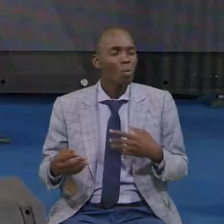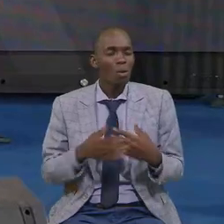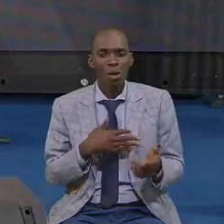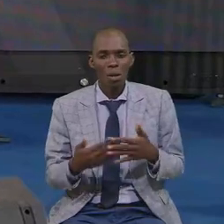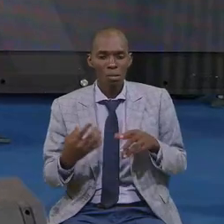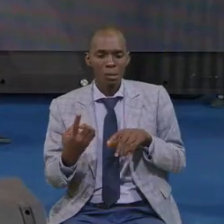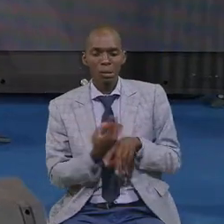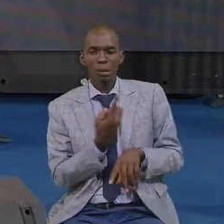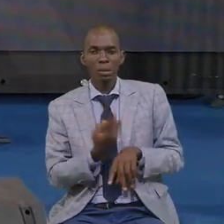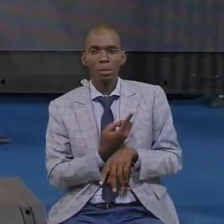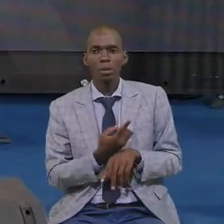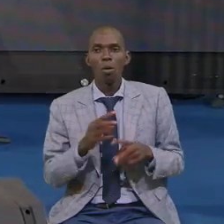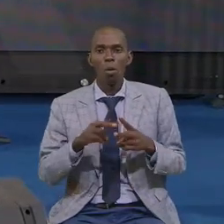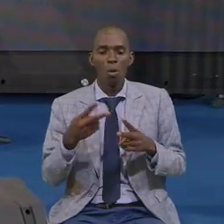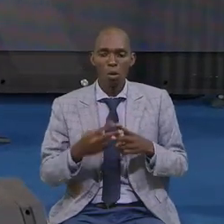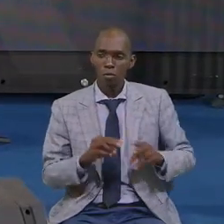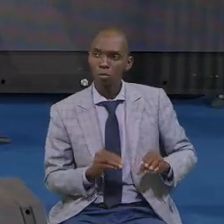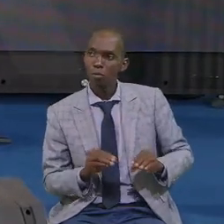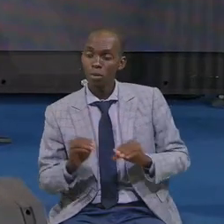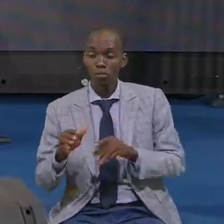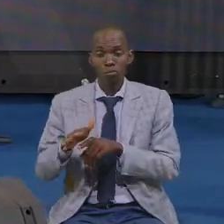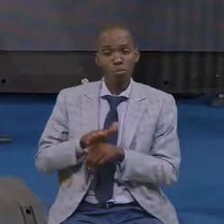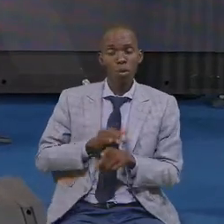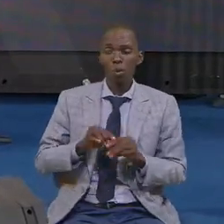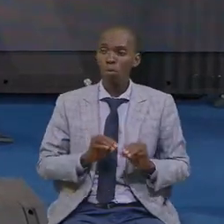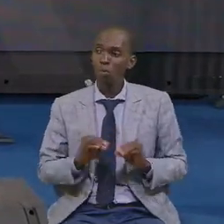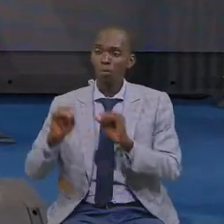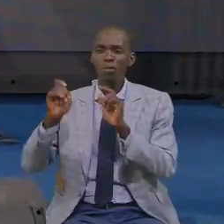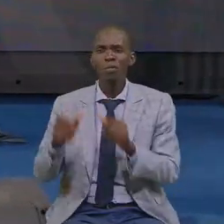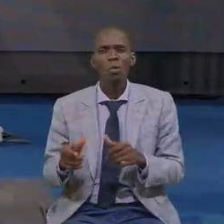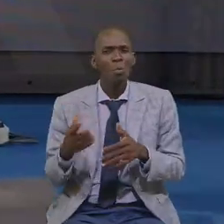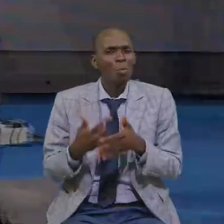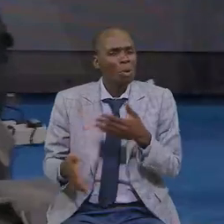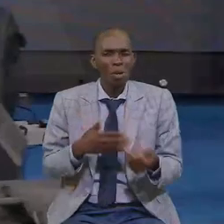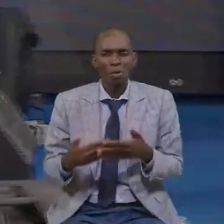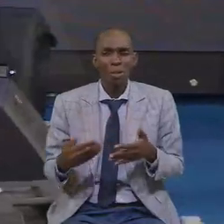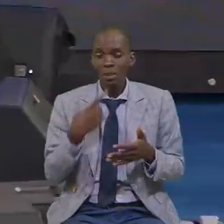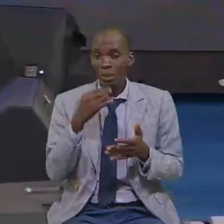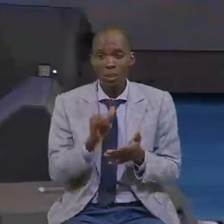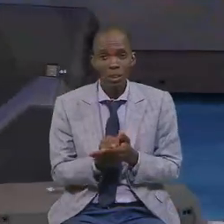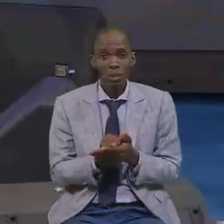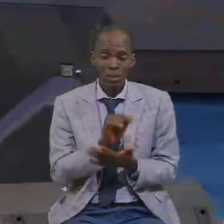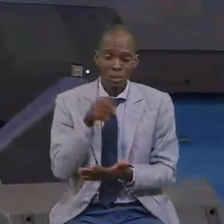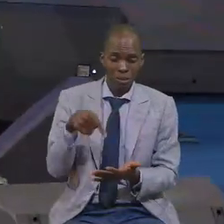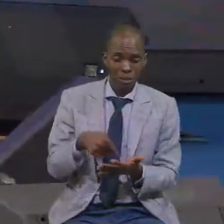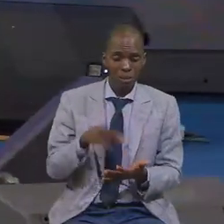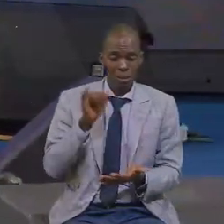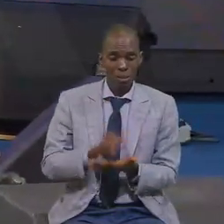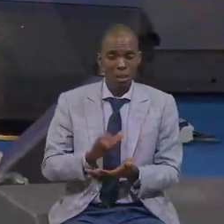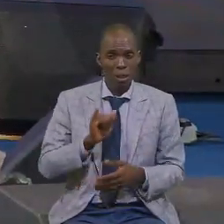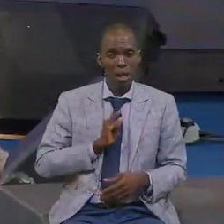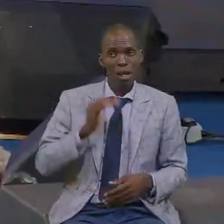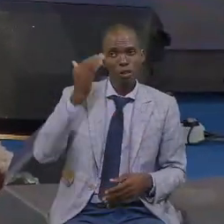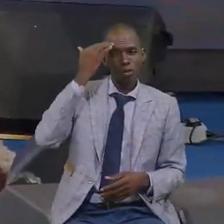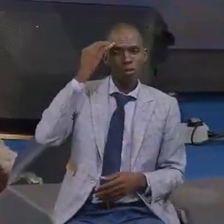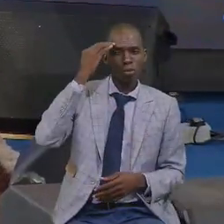or acceleration, whatever it is, this that I know is a dream